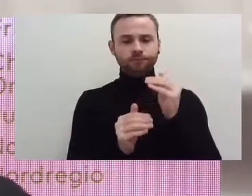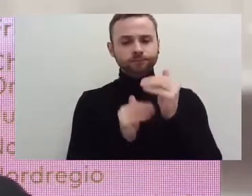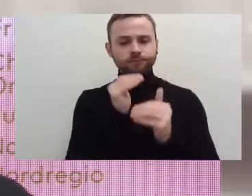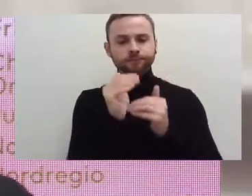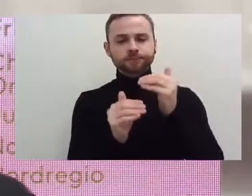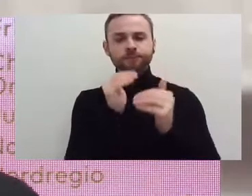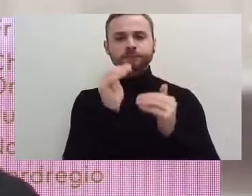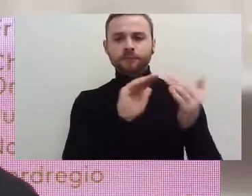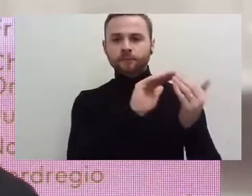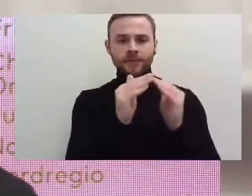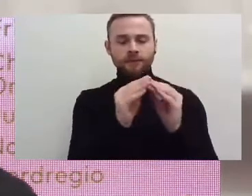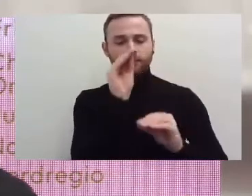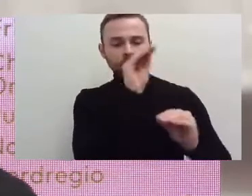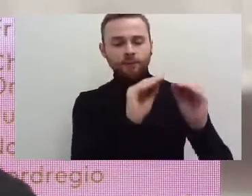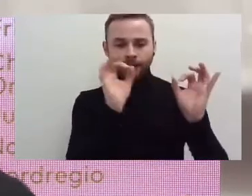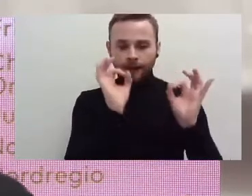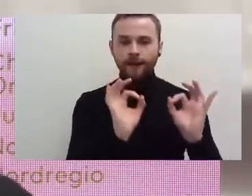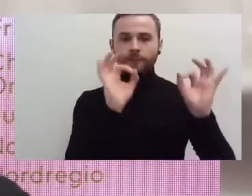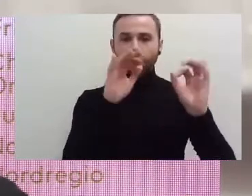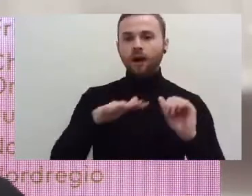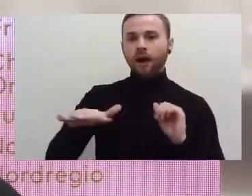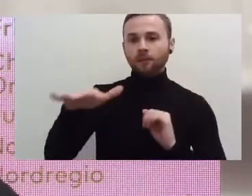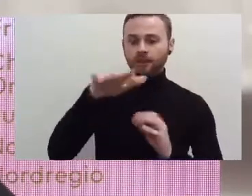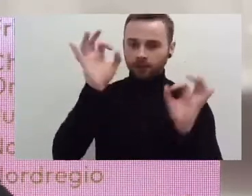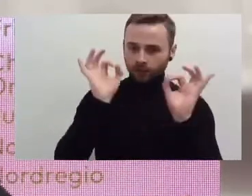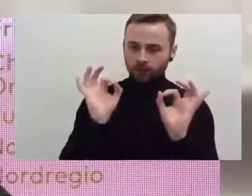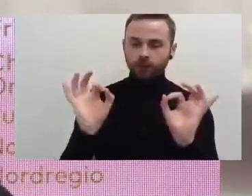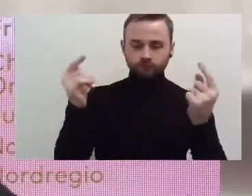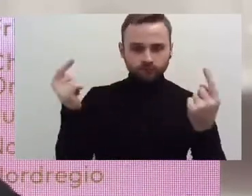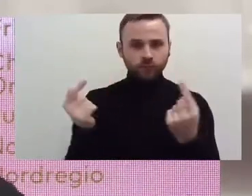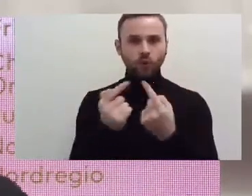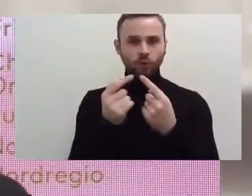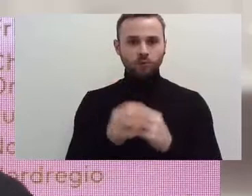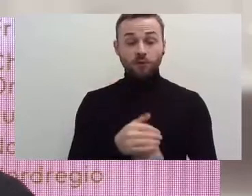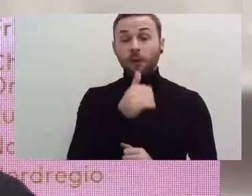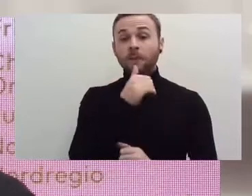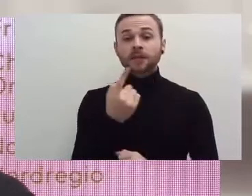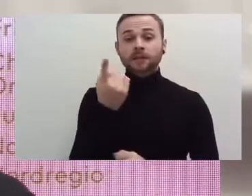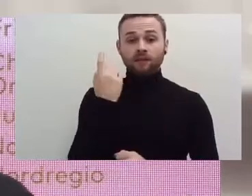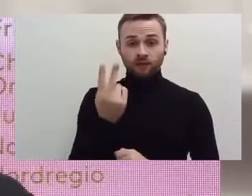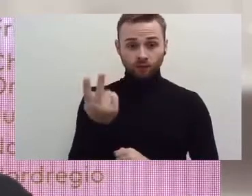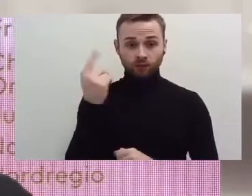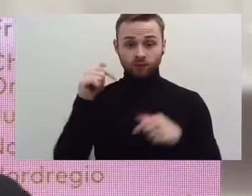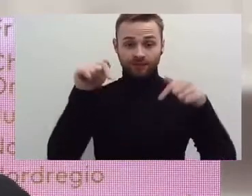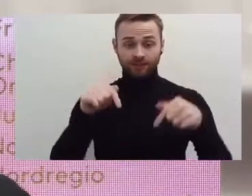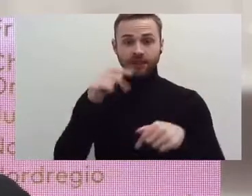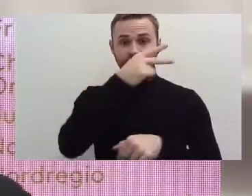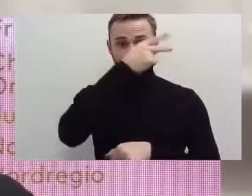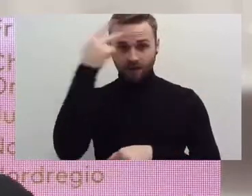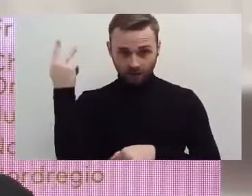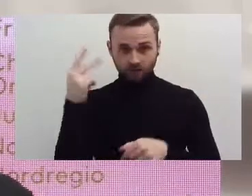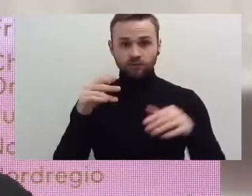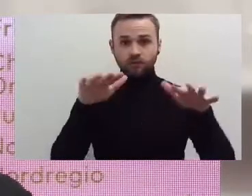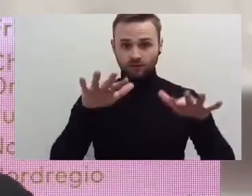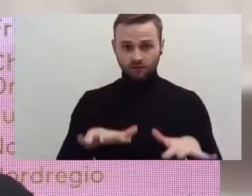has started already. A couple of weeks ago, here in Lithuania and across all our virtual, I would say, Baltic and